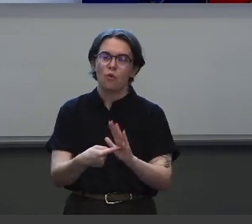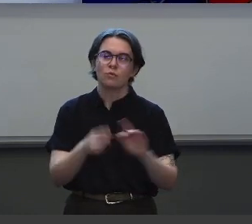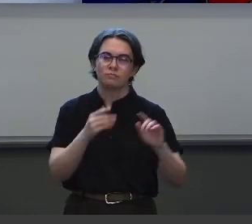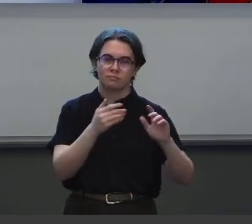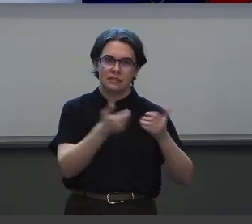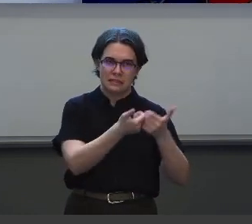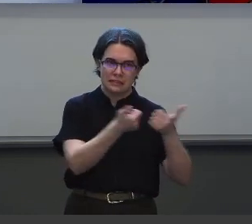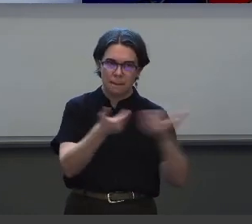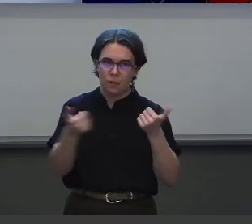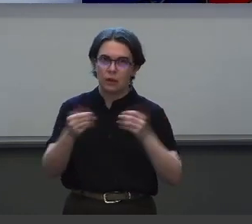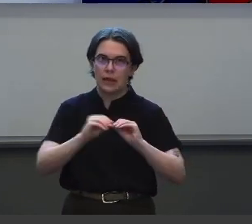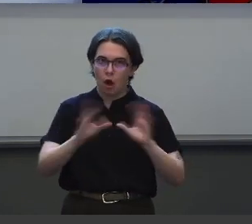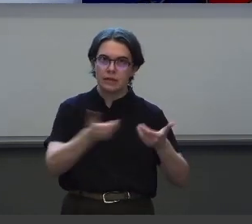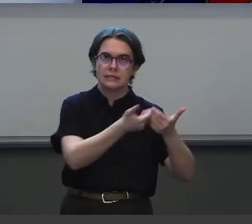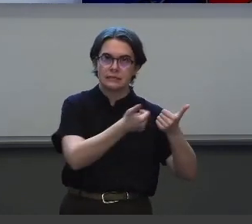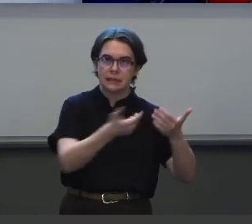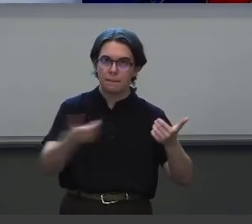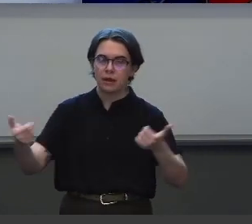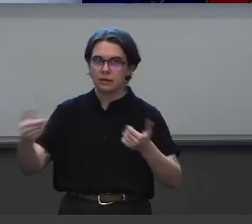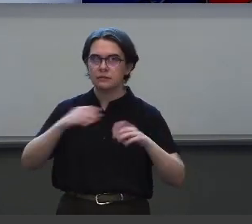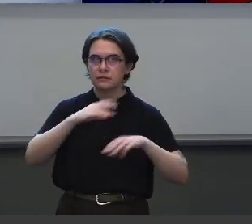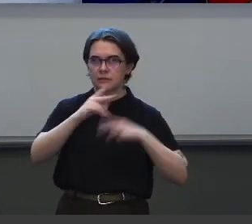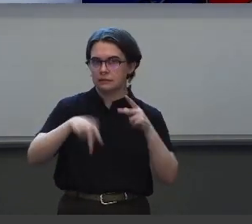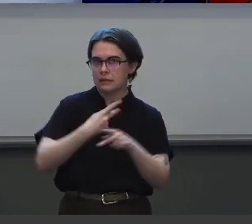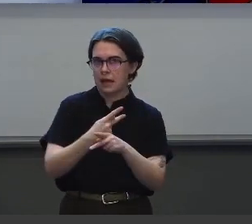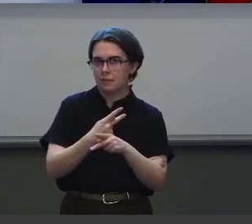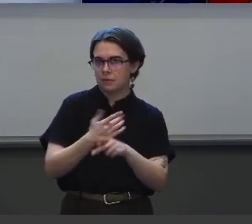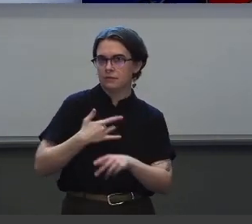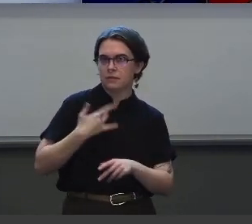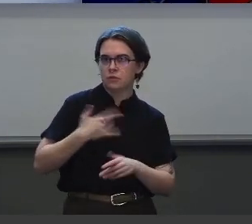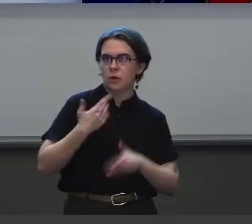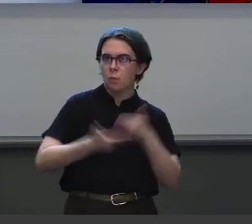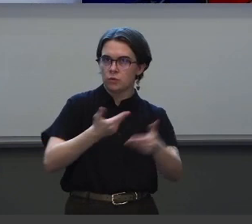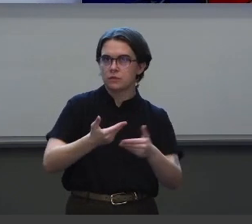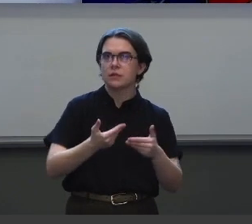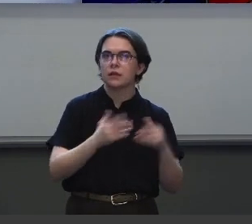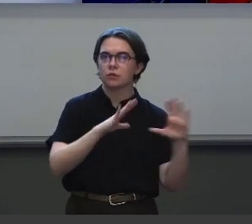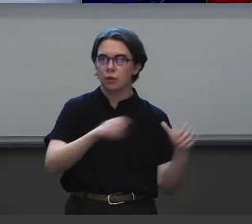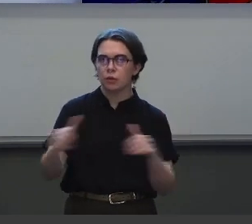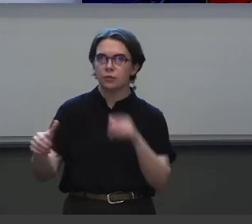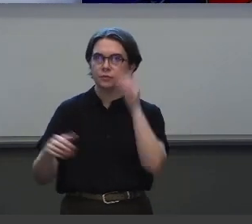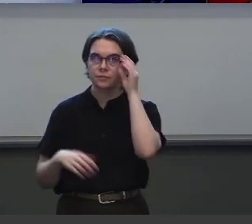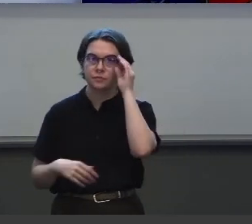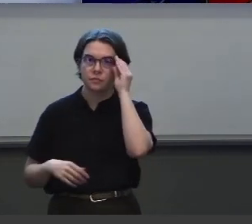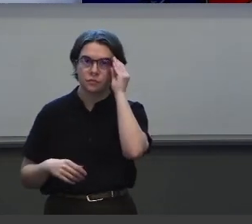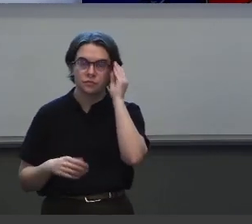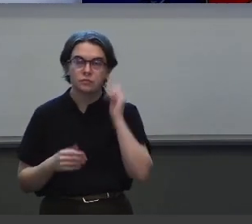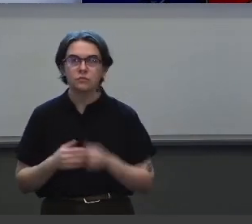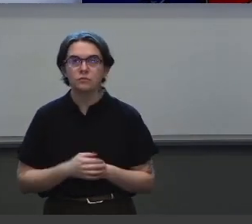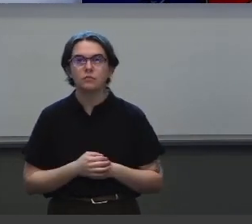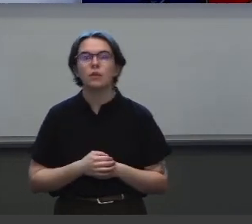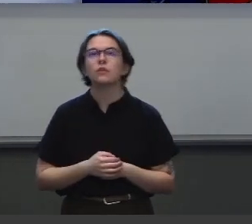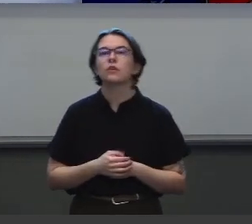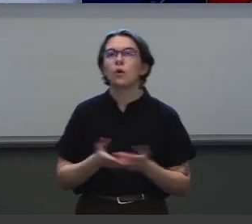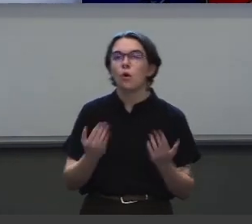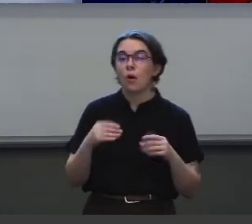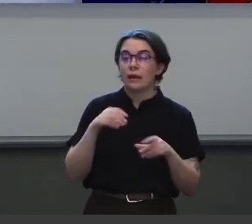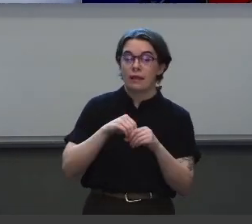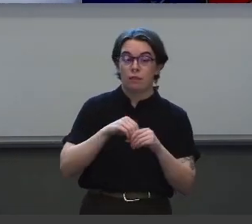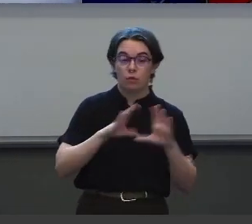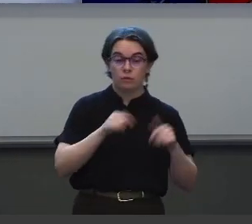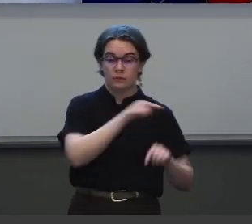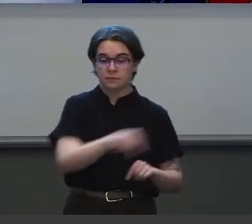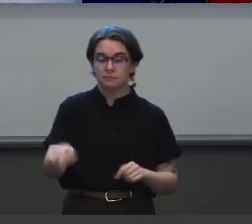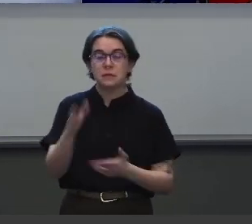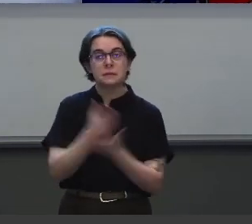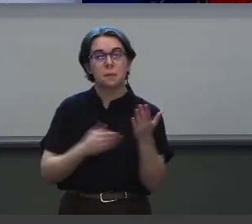So, looking a little bit more closely at these 5 subtypes, we had children who were sensory adaptive. So